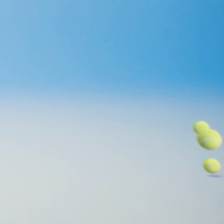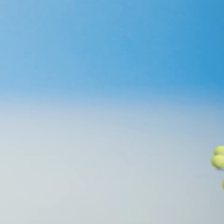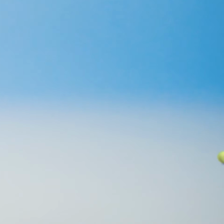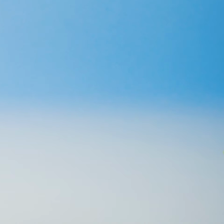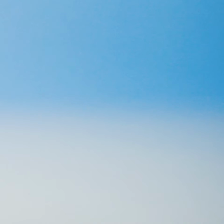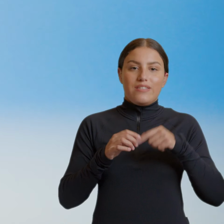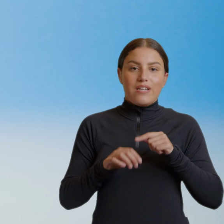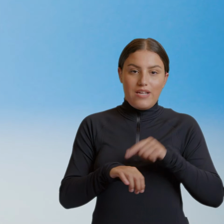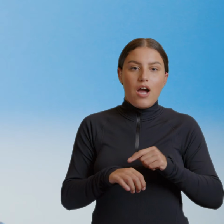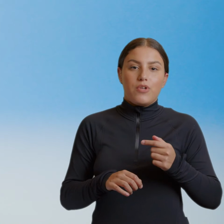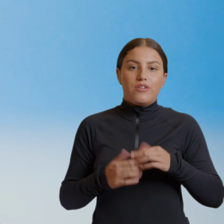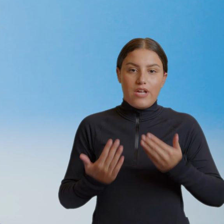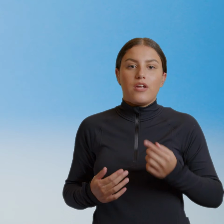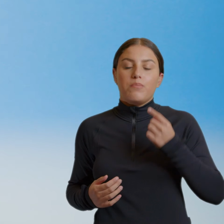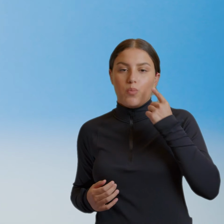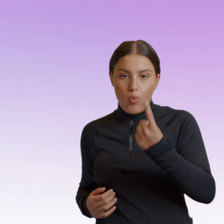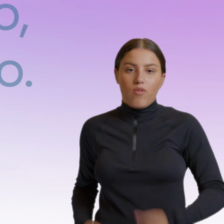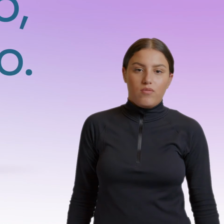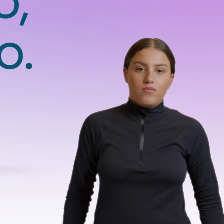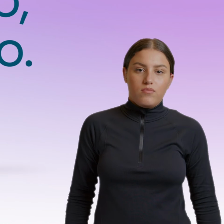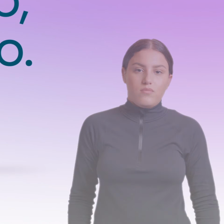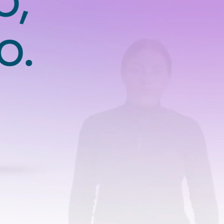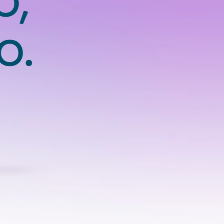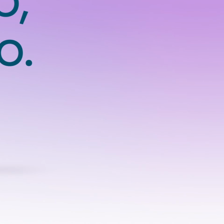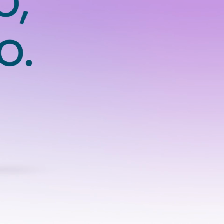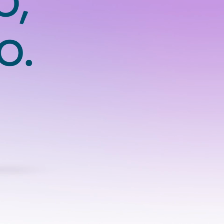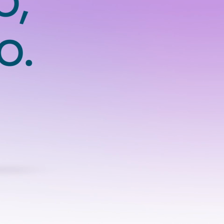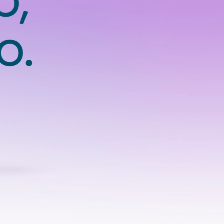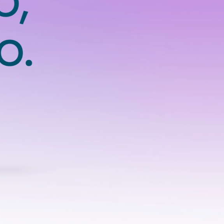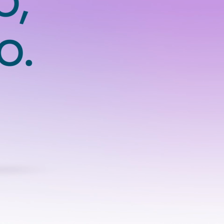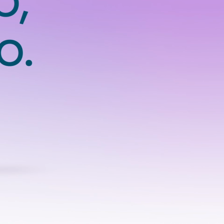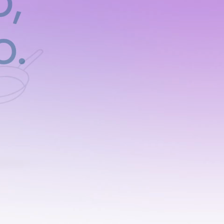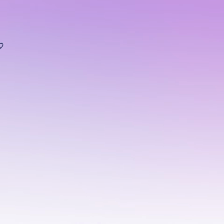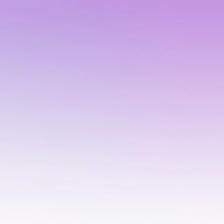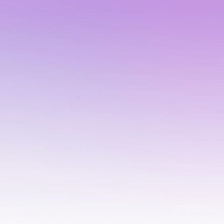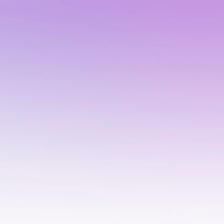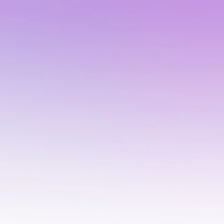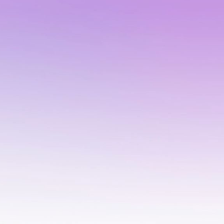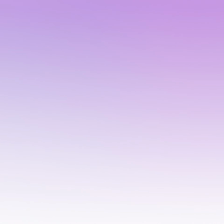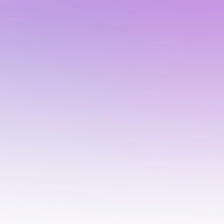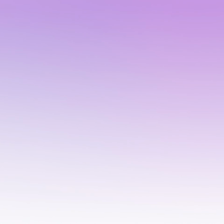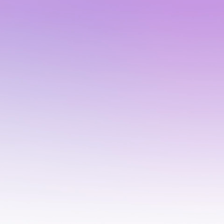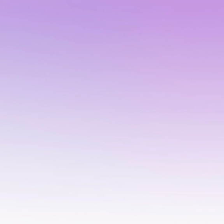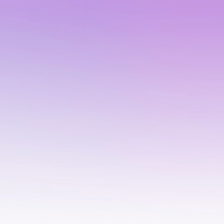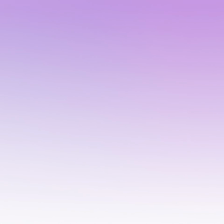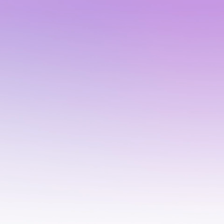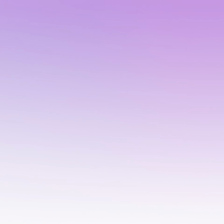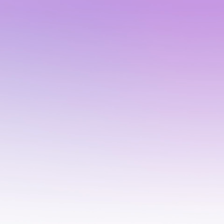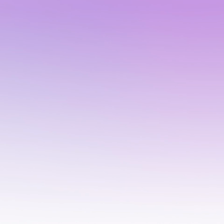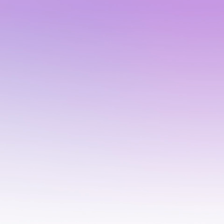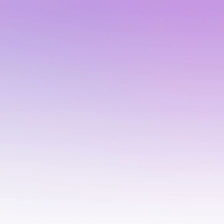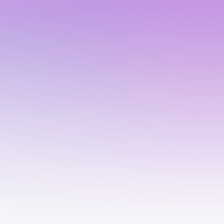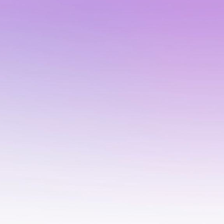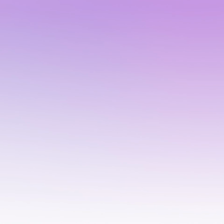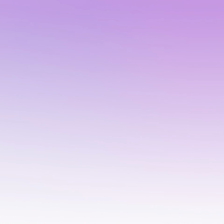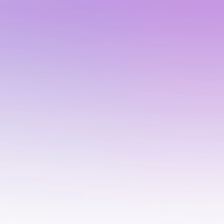saying day one. It's time for your day one. Learn with Nico, then give it a go. What you'll need, five training cones, five small balls, one bucket and one